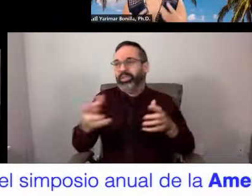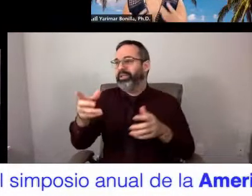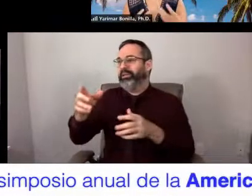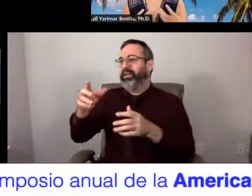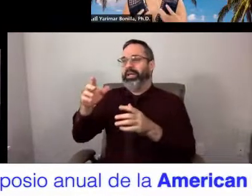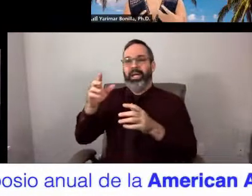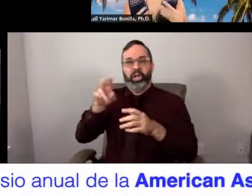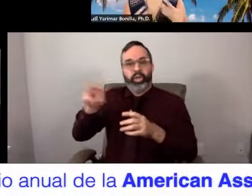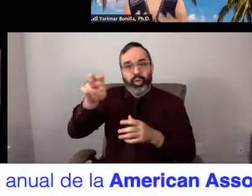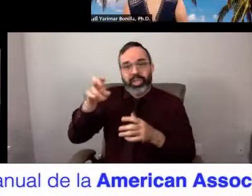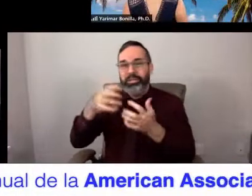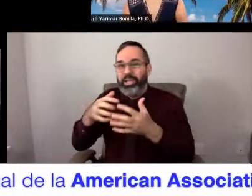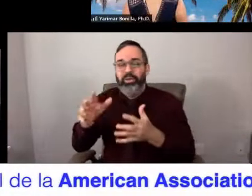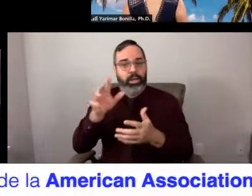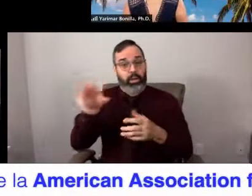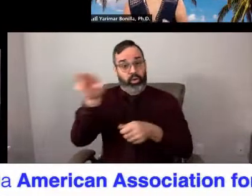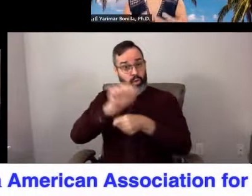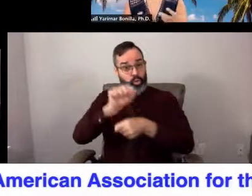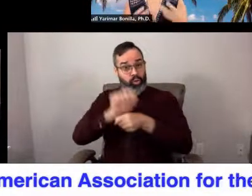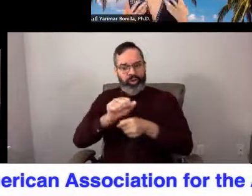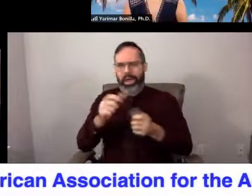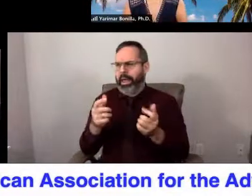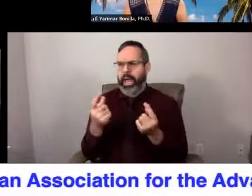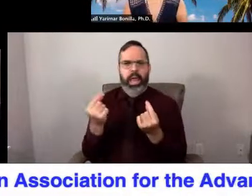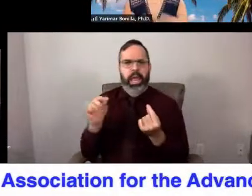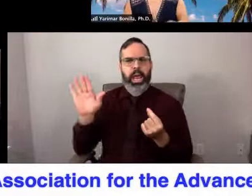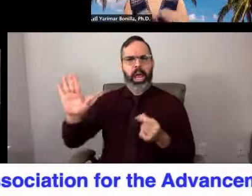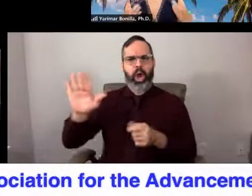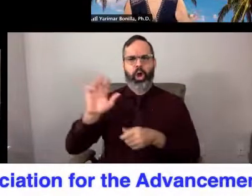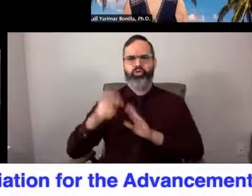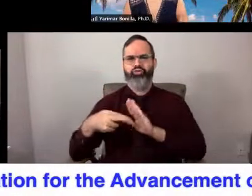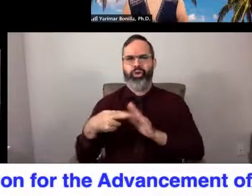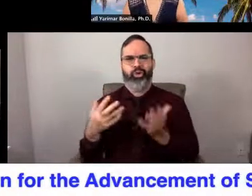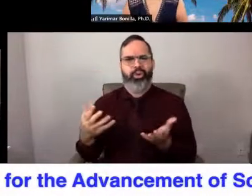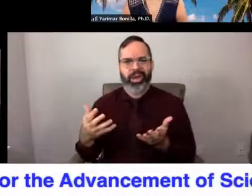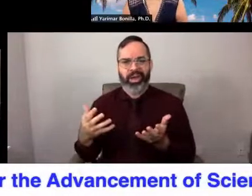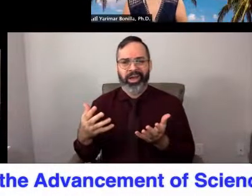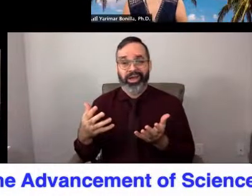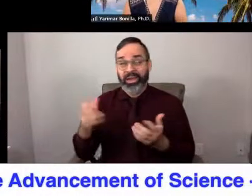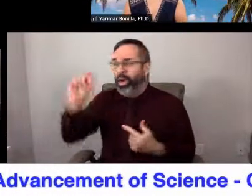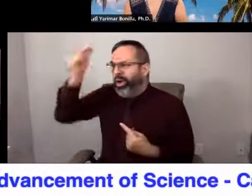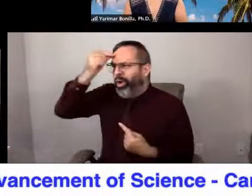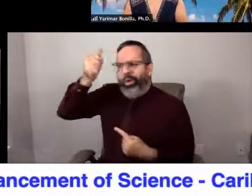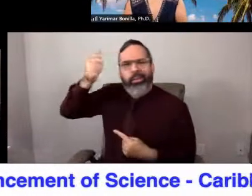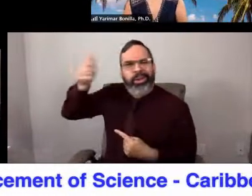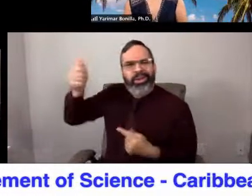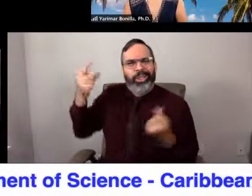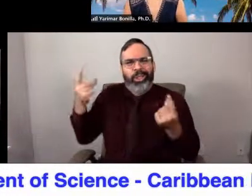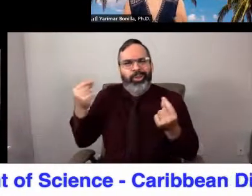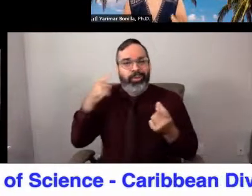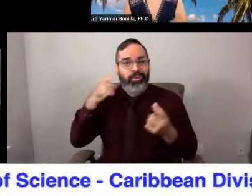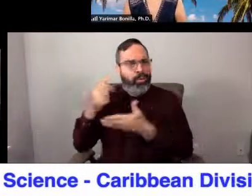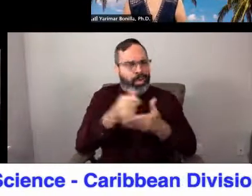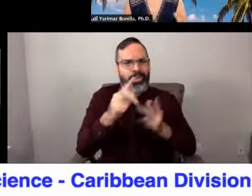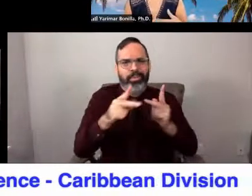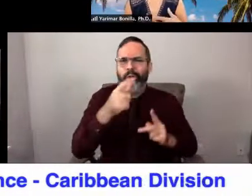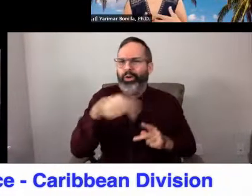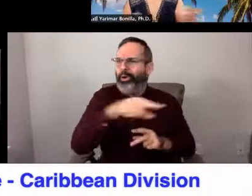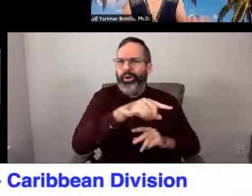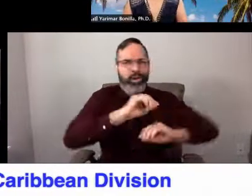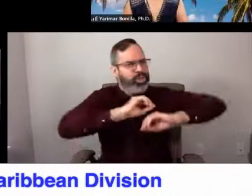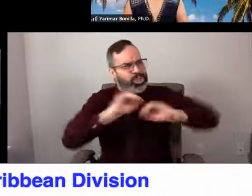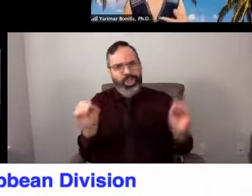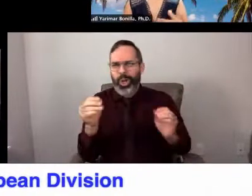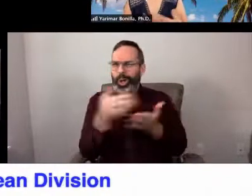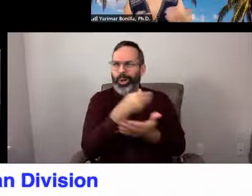role are they supposed to play? ¿Cuál es su parte? And what is the parte of the government when you have people who have no income, who have to homeschool